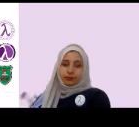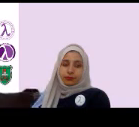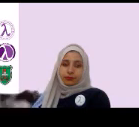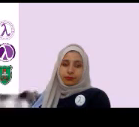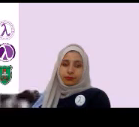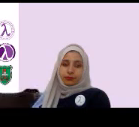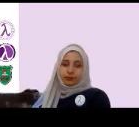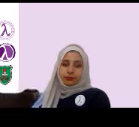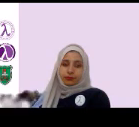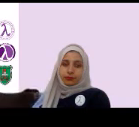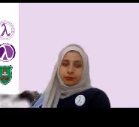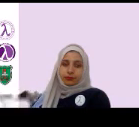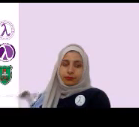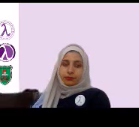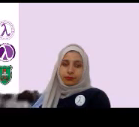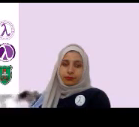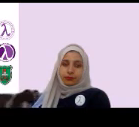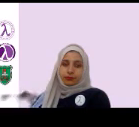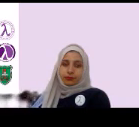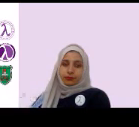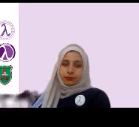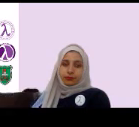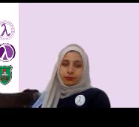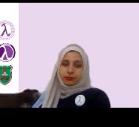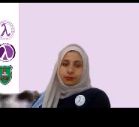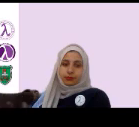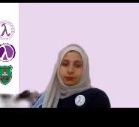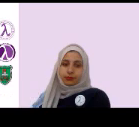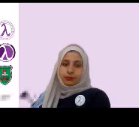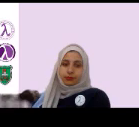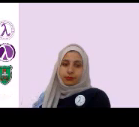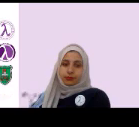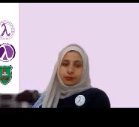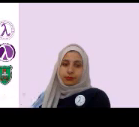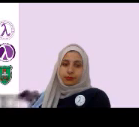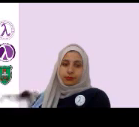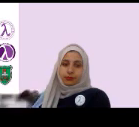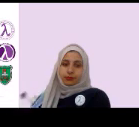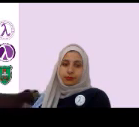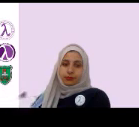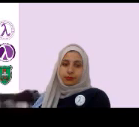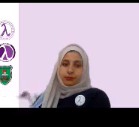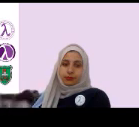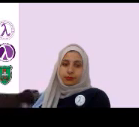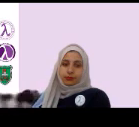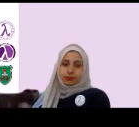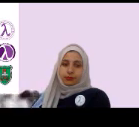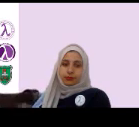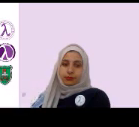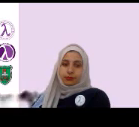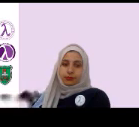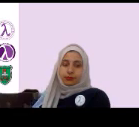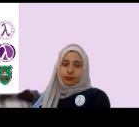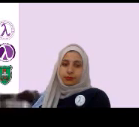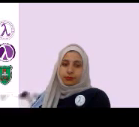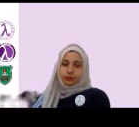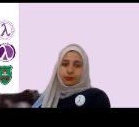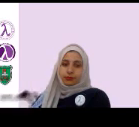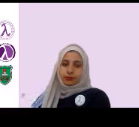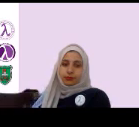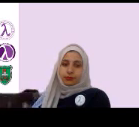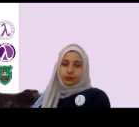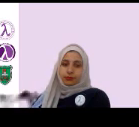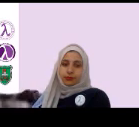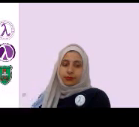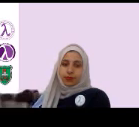of chemistry which is called femtosecond chemistry, which led to a Nobel Prize in